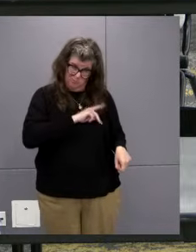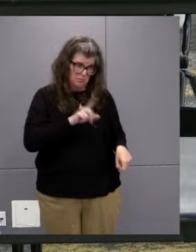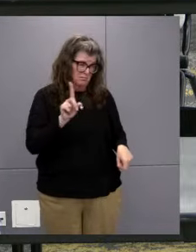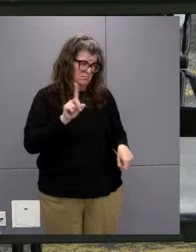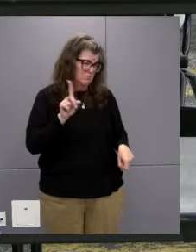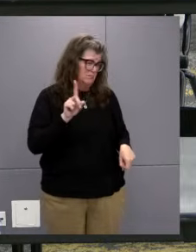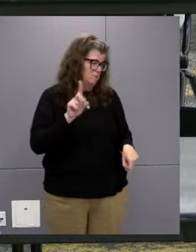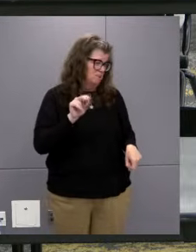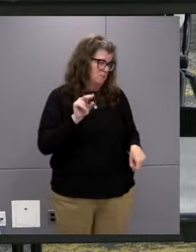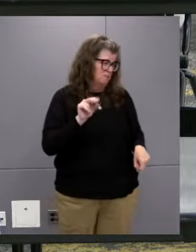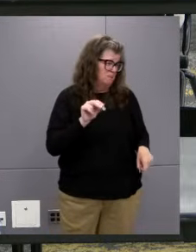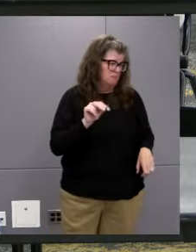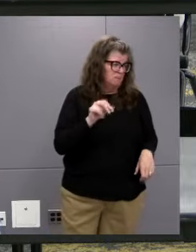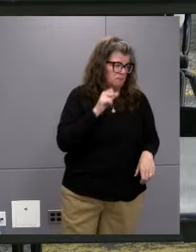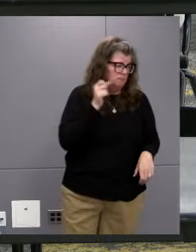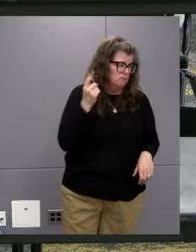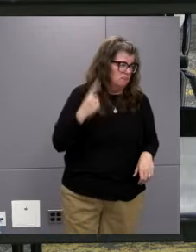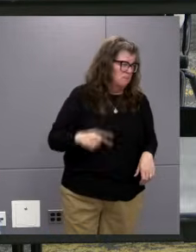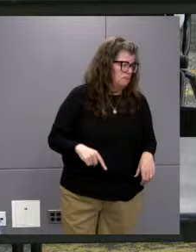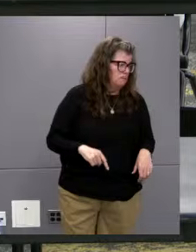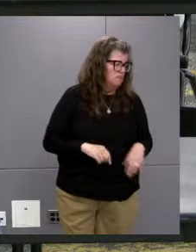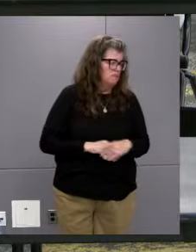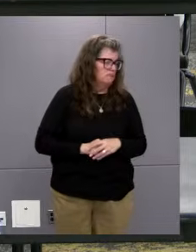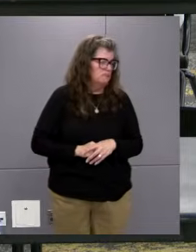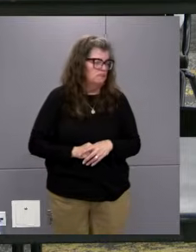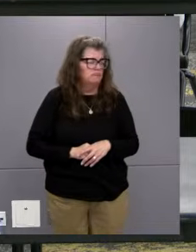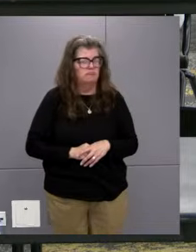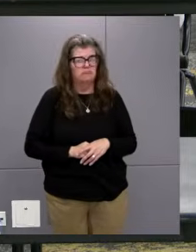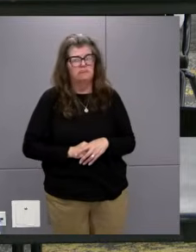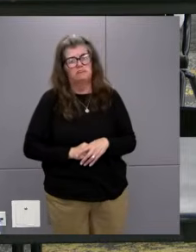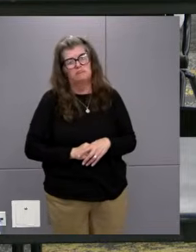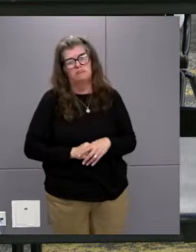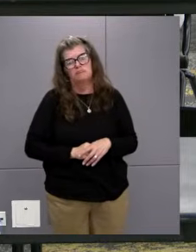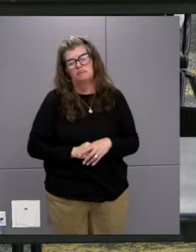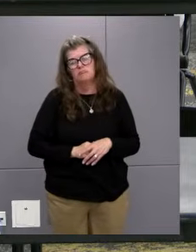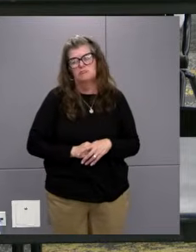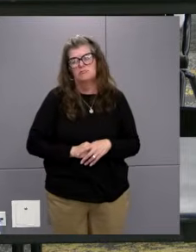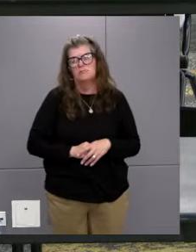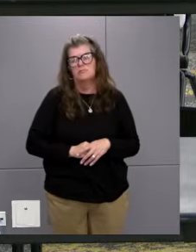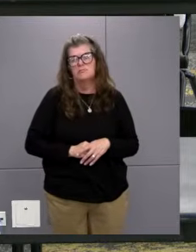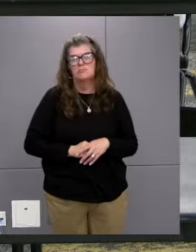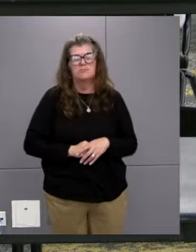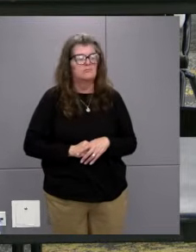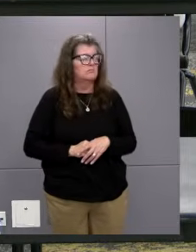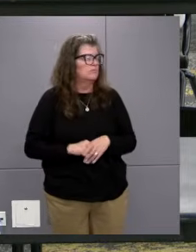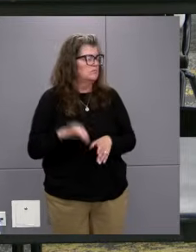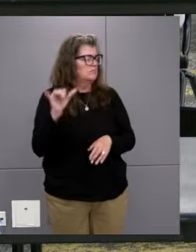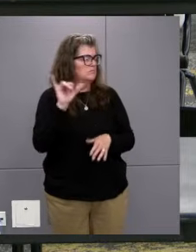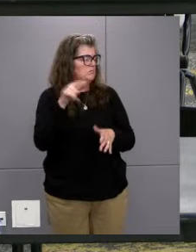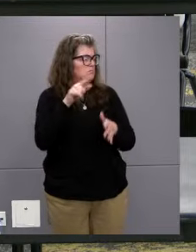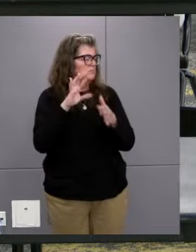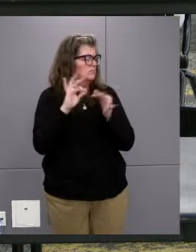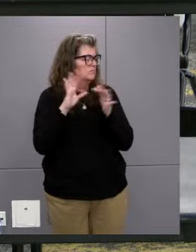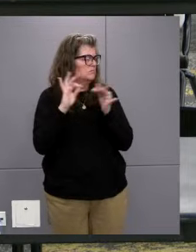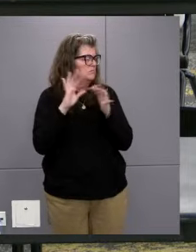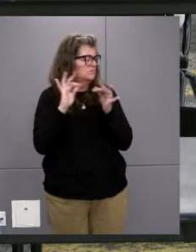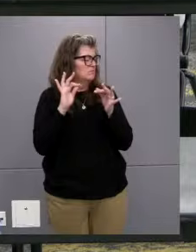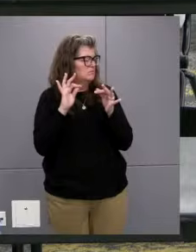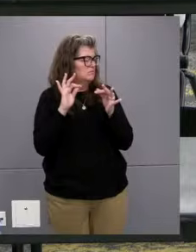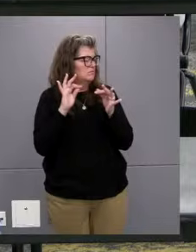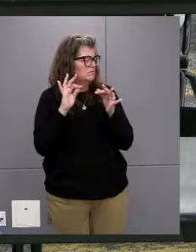I don't understand that part either. And Carrie, you mentioned something. You said,